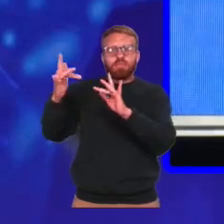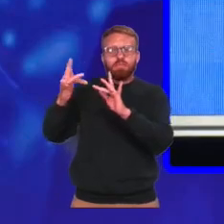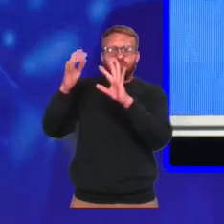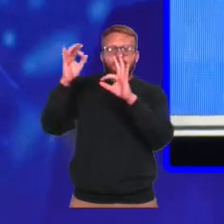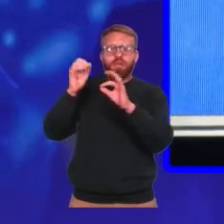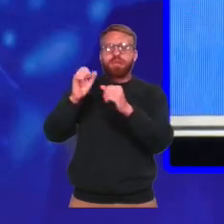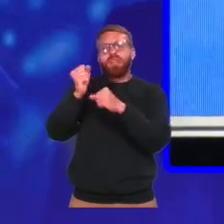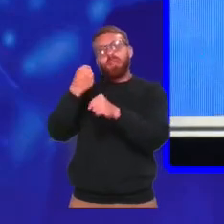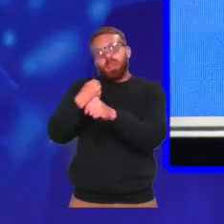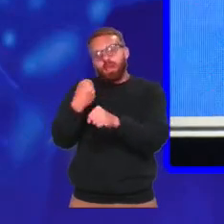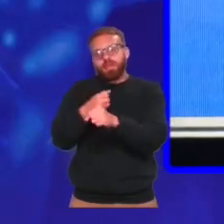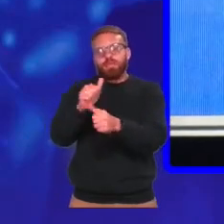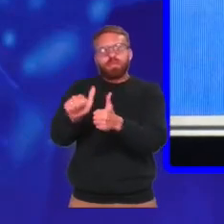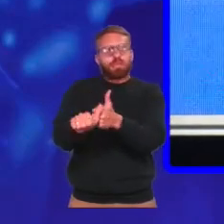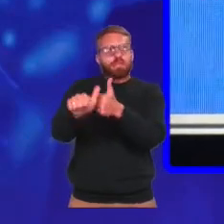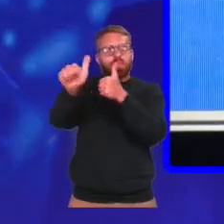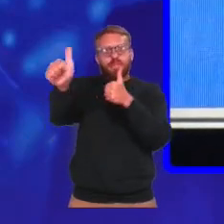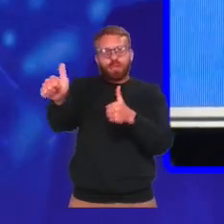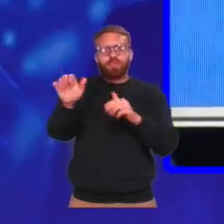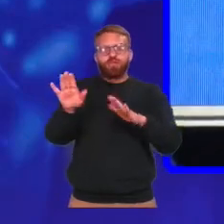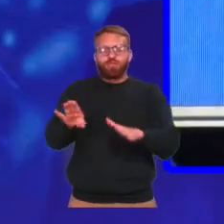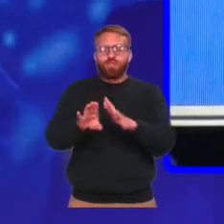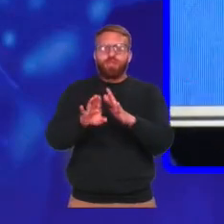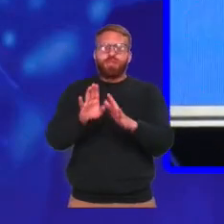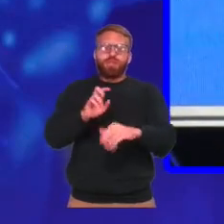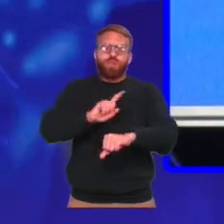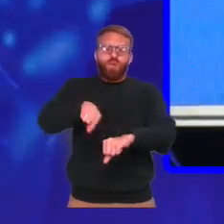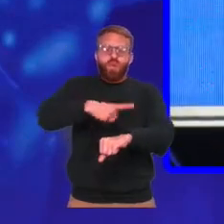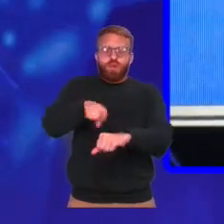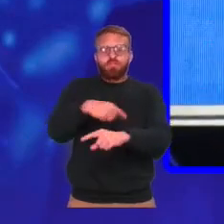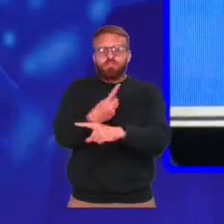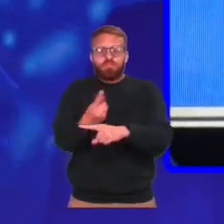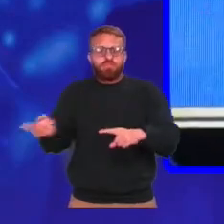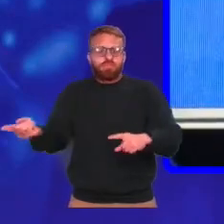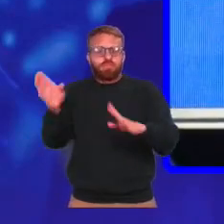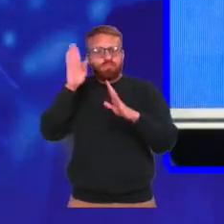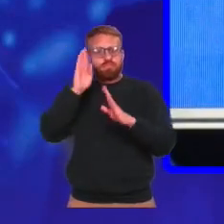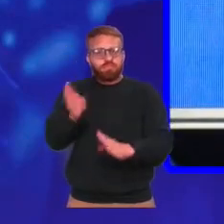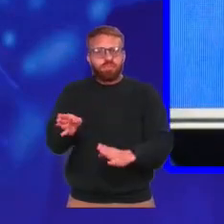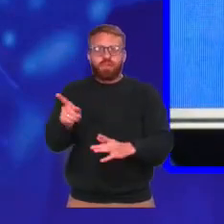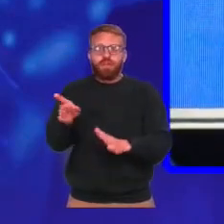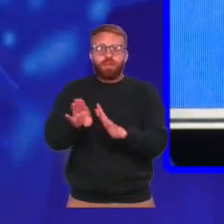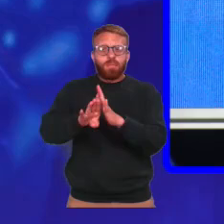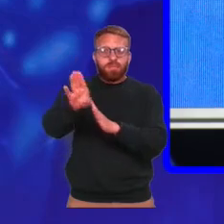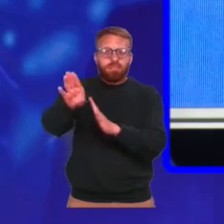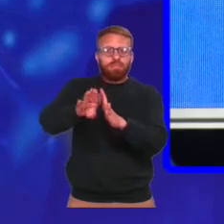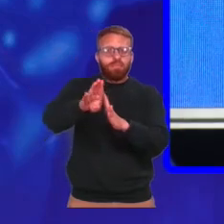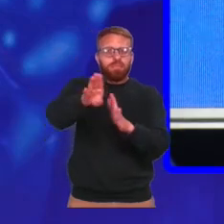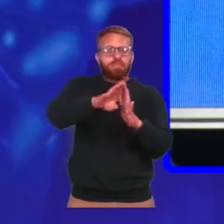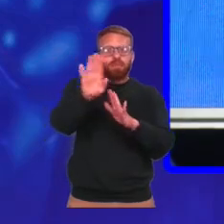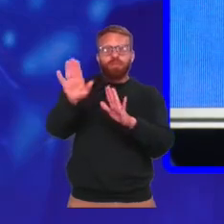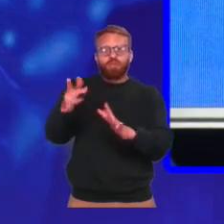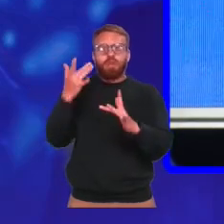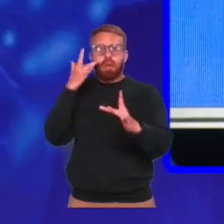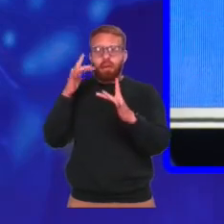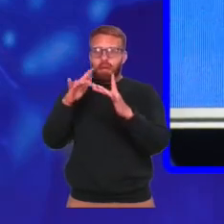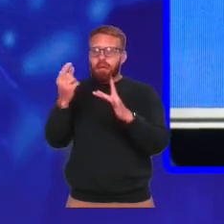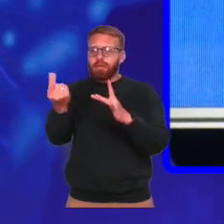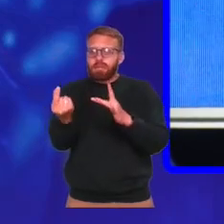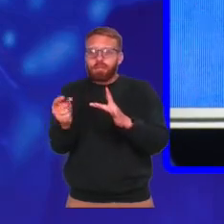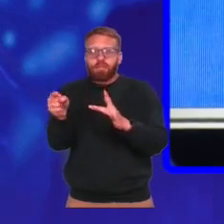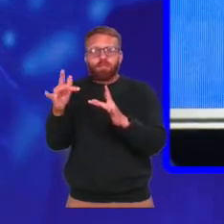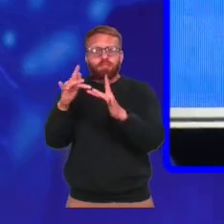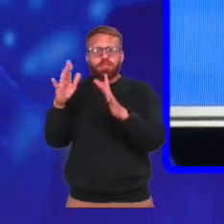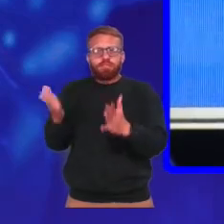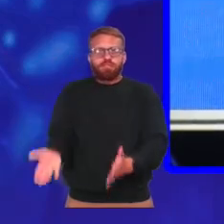we call like 24/7 development, where folks are always making progress towards a title in a specific area. So you can set it up